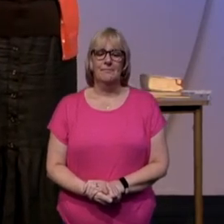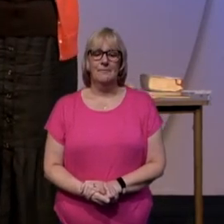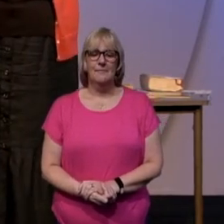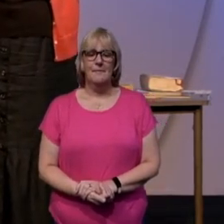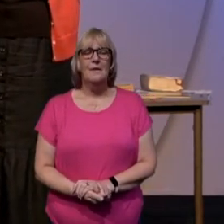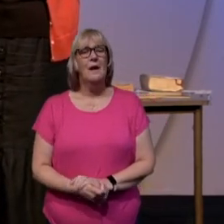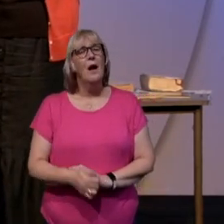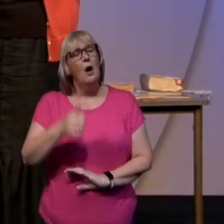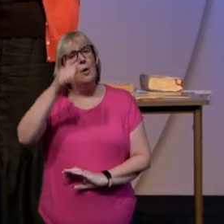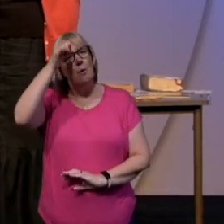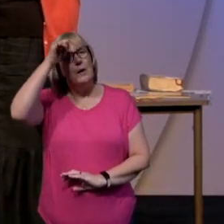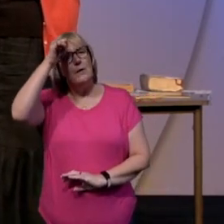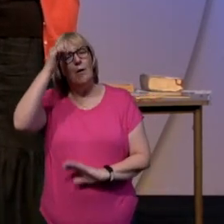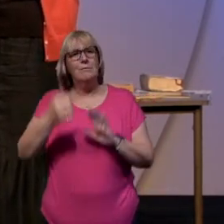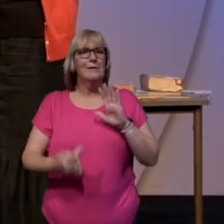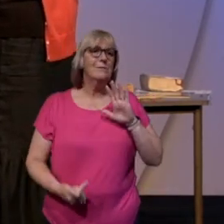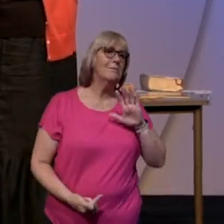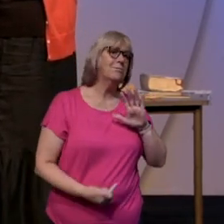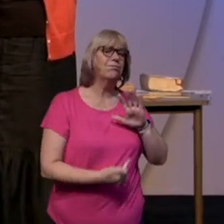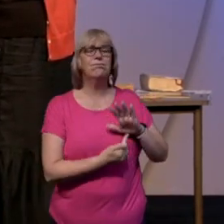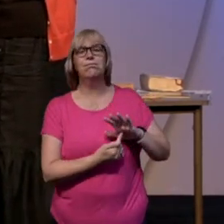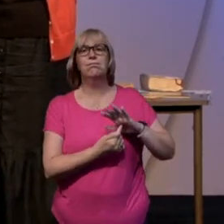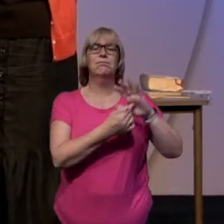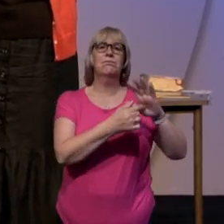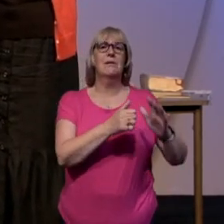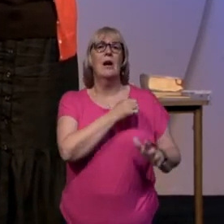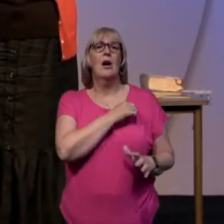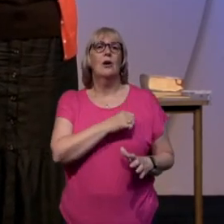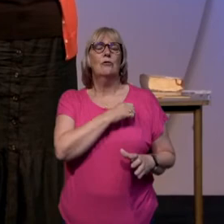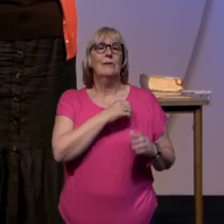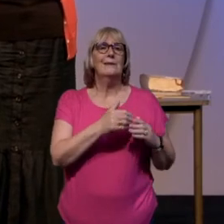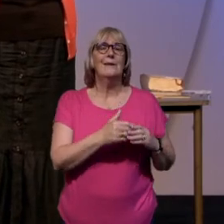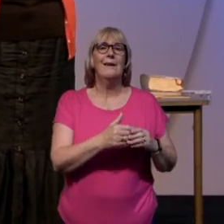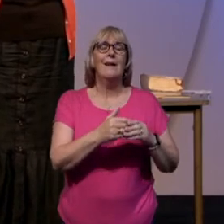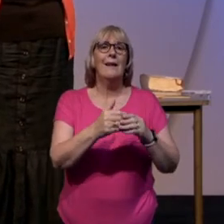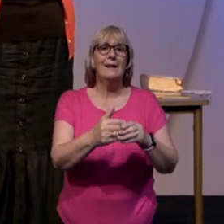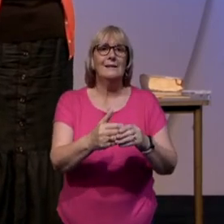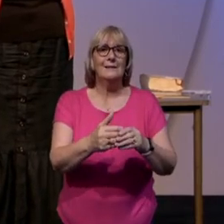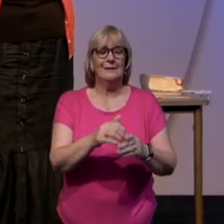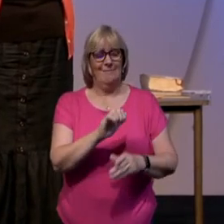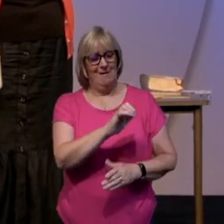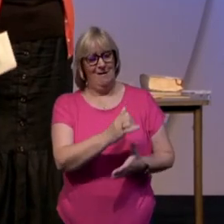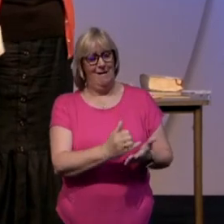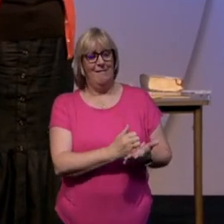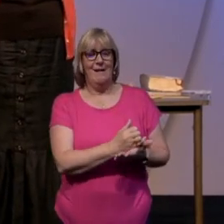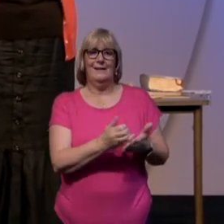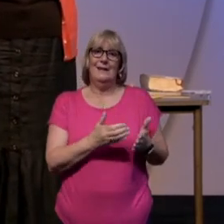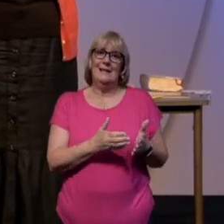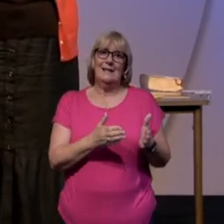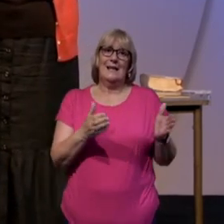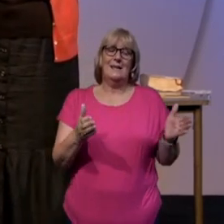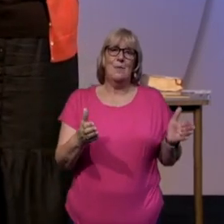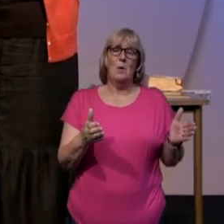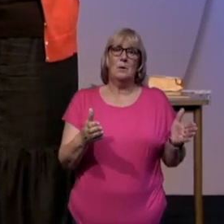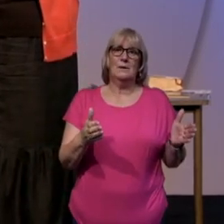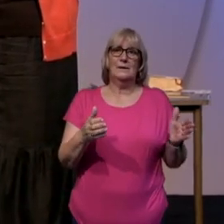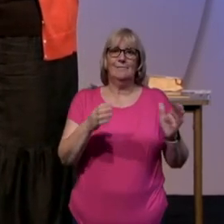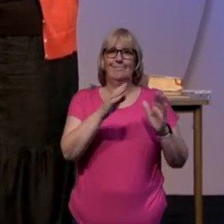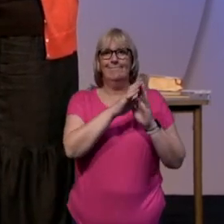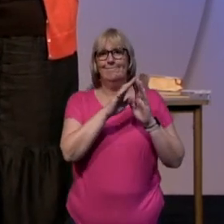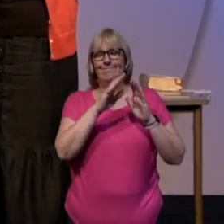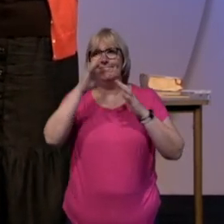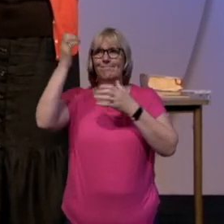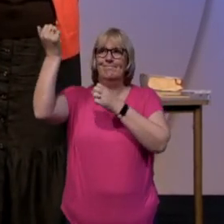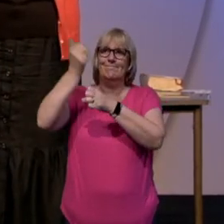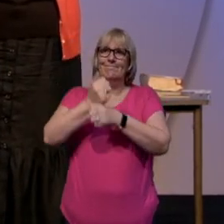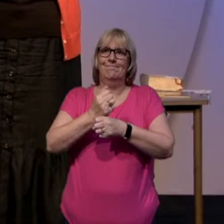prominent Christian leaders who've fallen from grace as their sins have been exposed. Many of us are also leaders in our